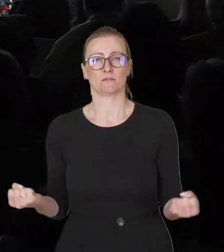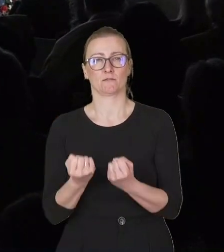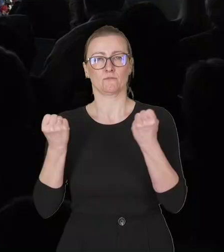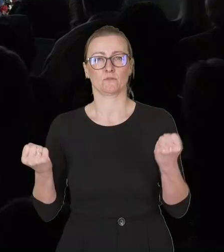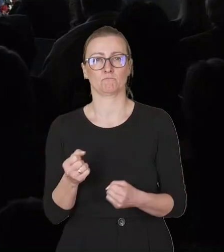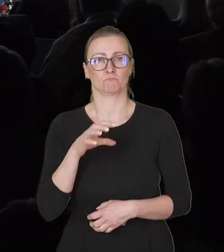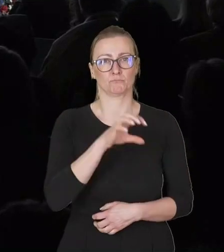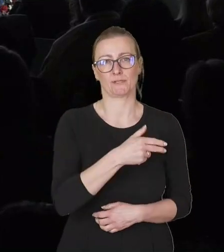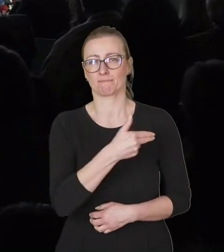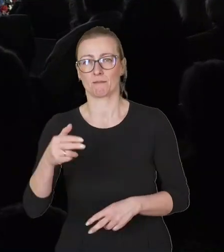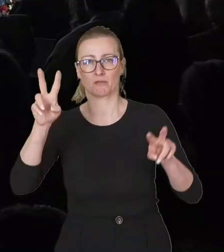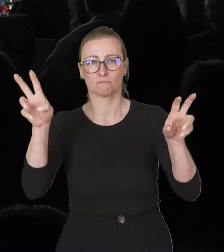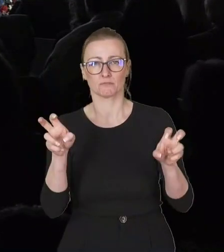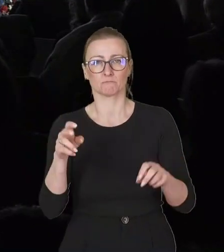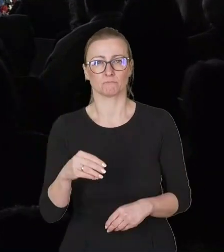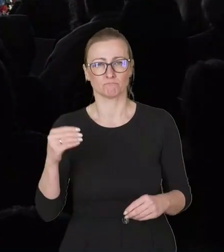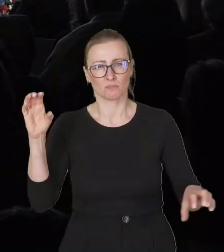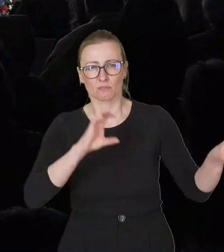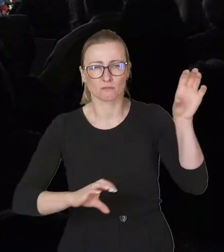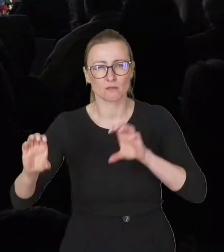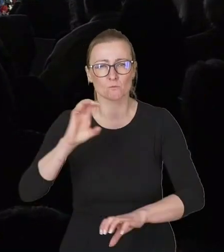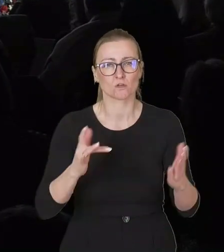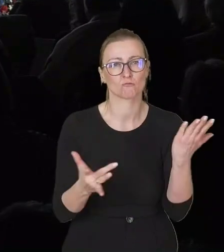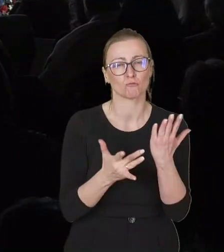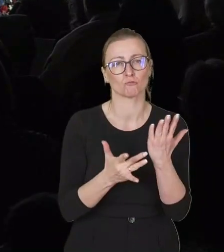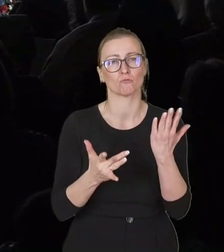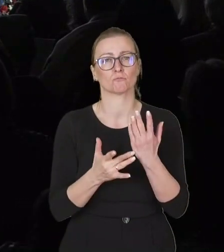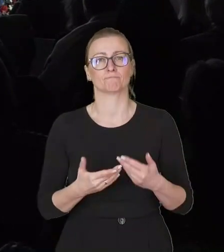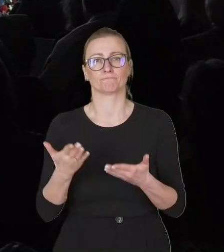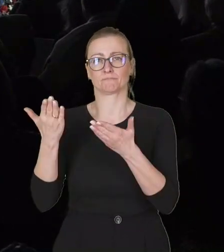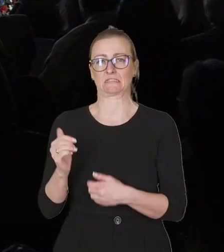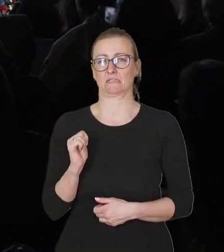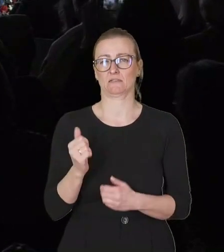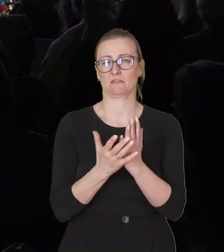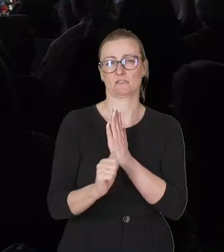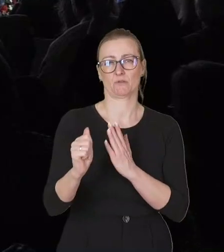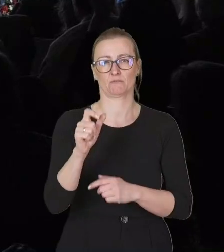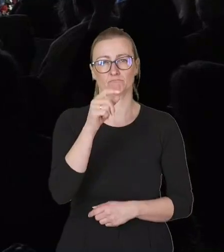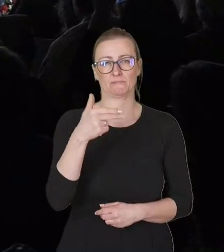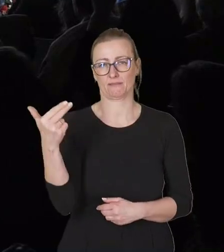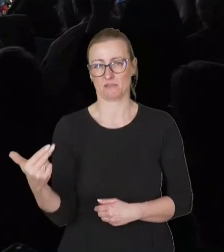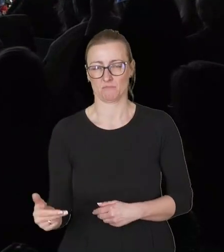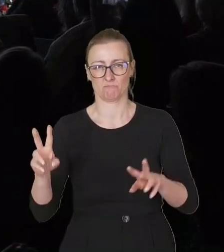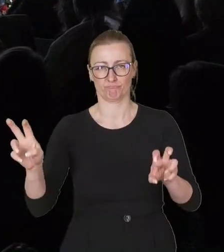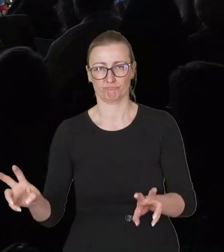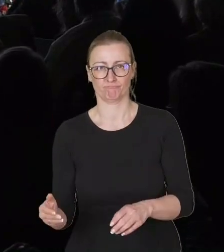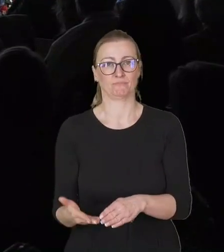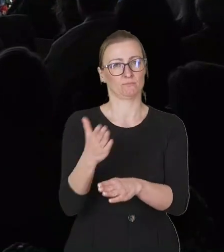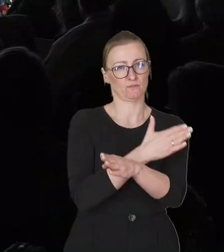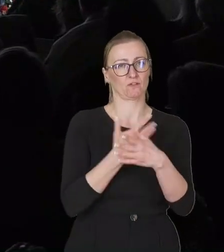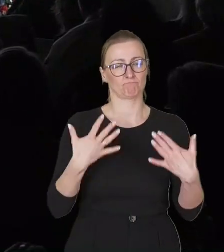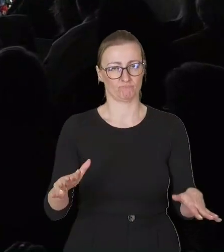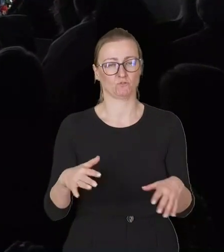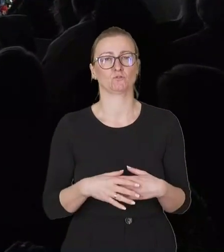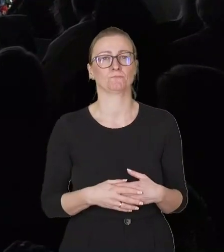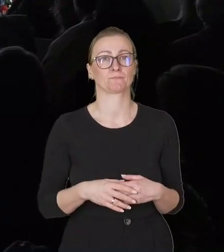topics and issues we mentioned already are in some... you have the privilege to choose the one you like.